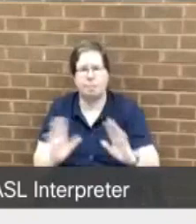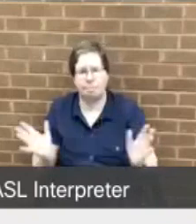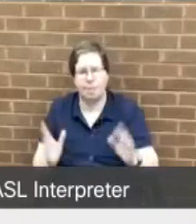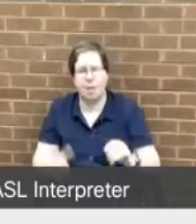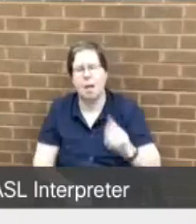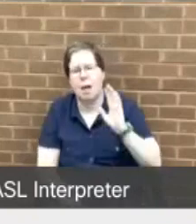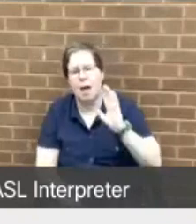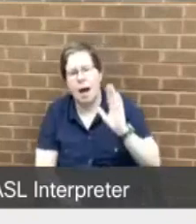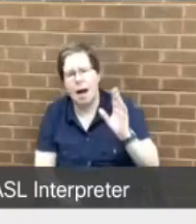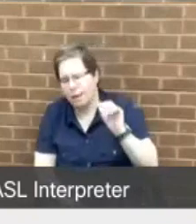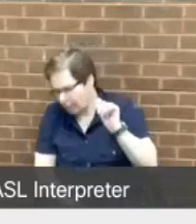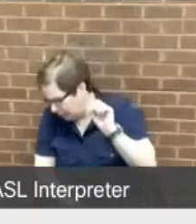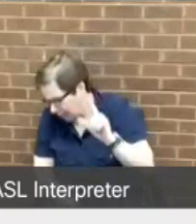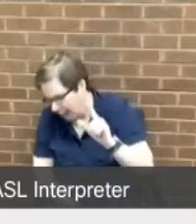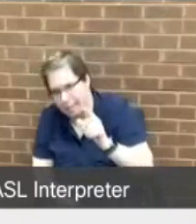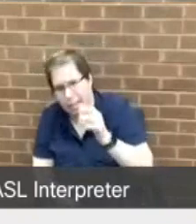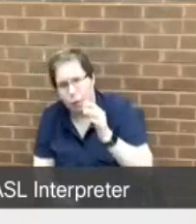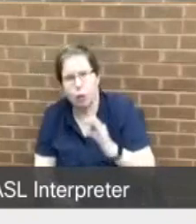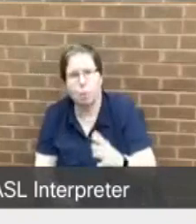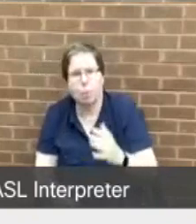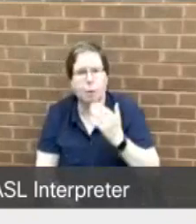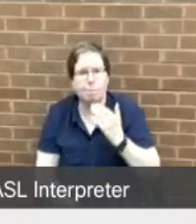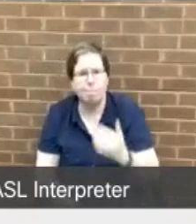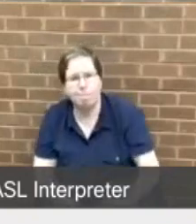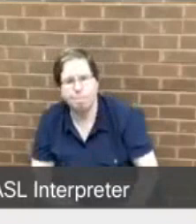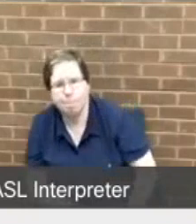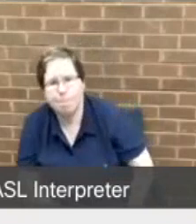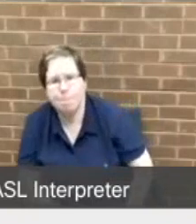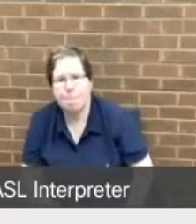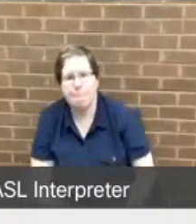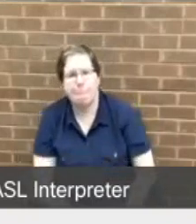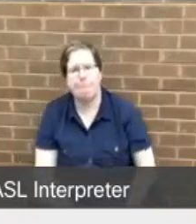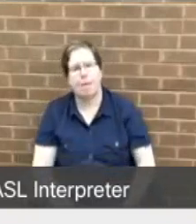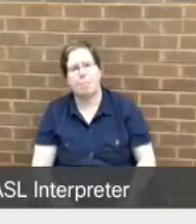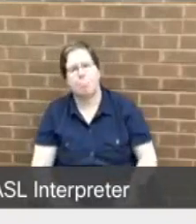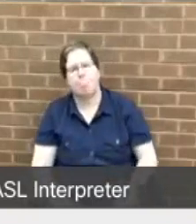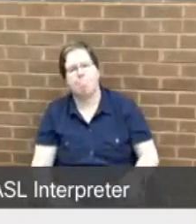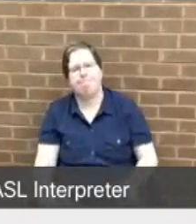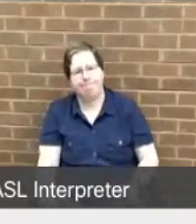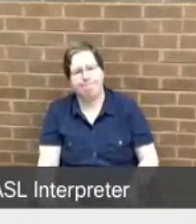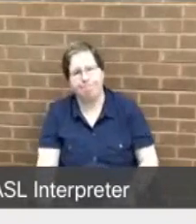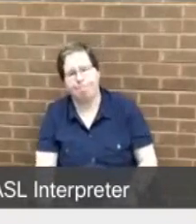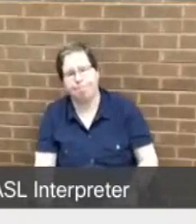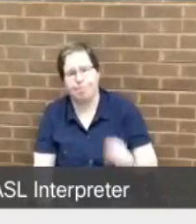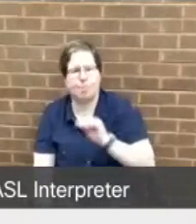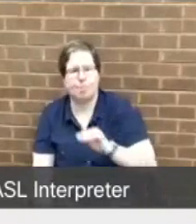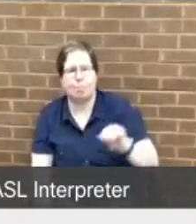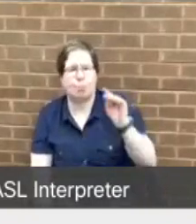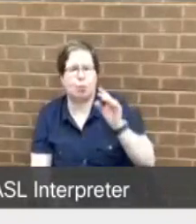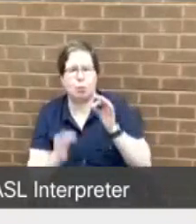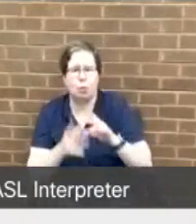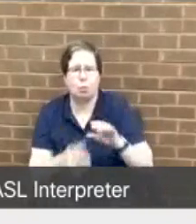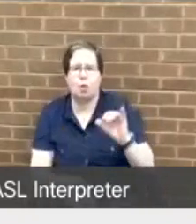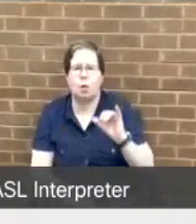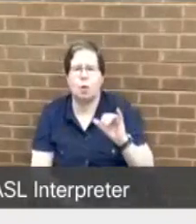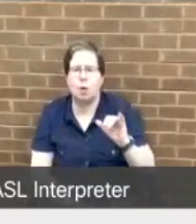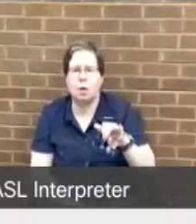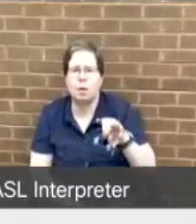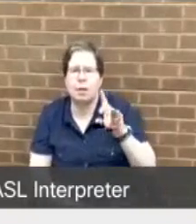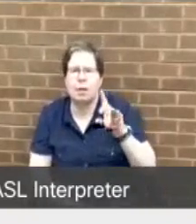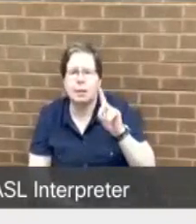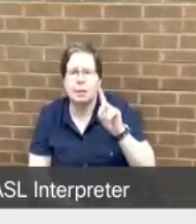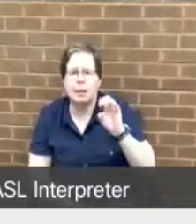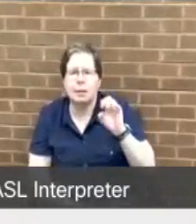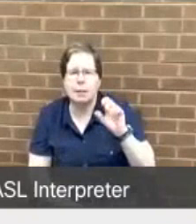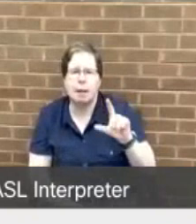could. Hi, this is the ASL interpreter. Thank you. And Delegate Feldmark, do you